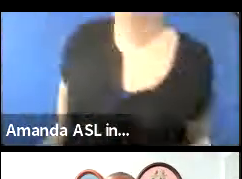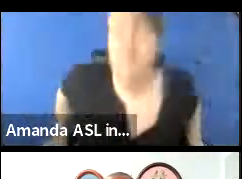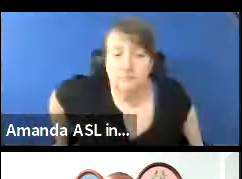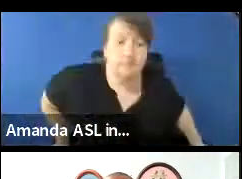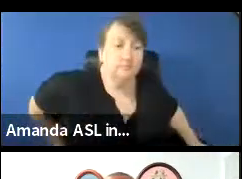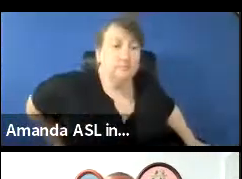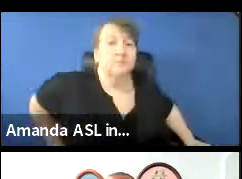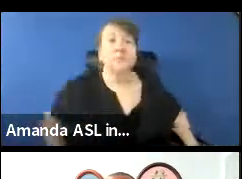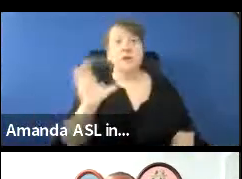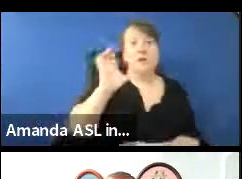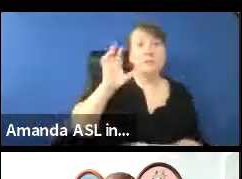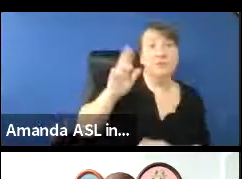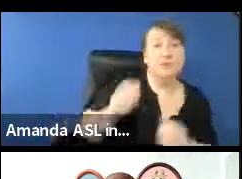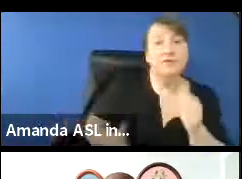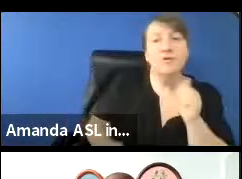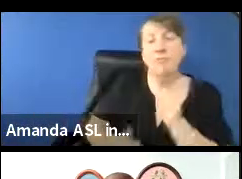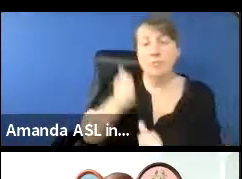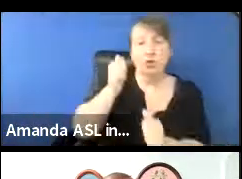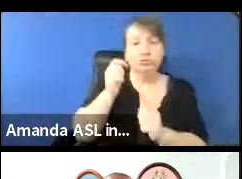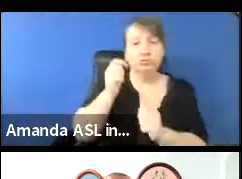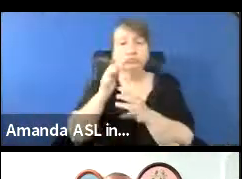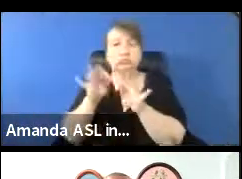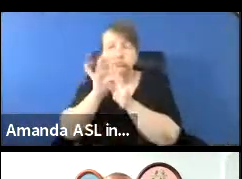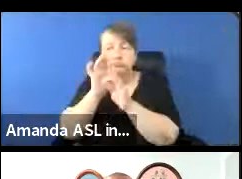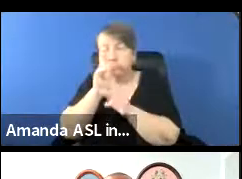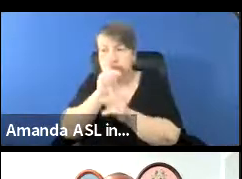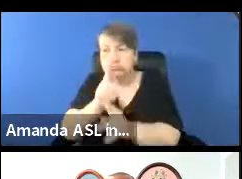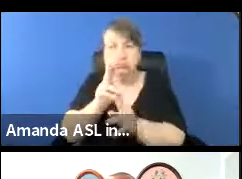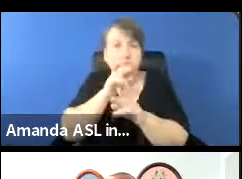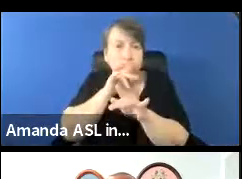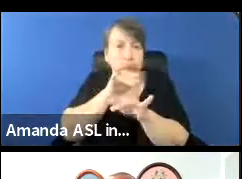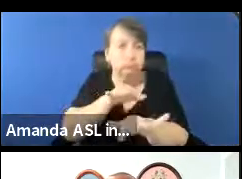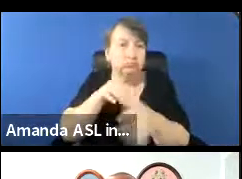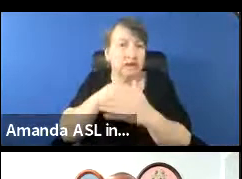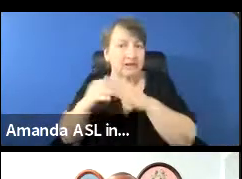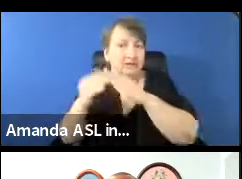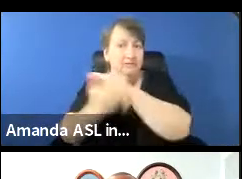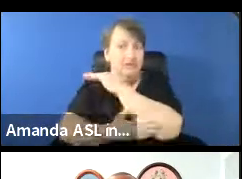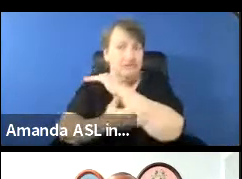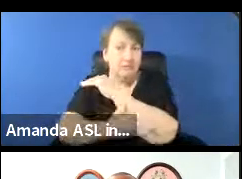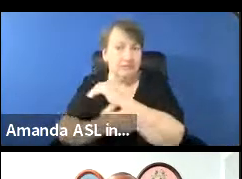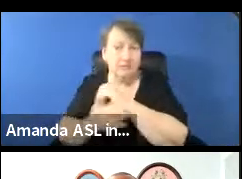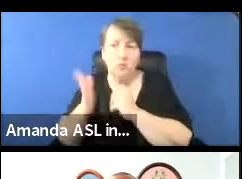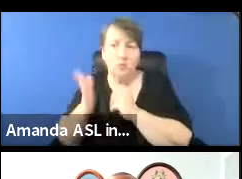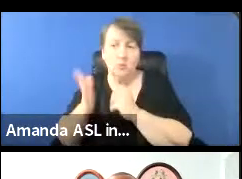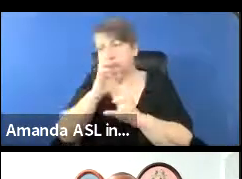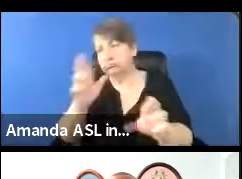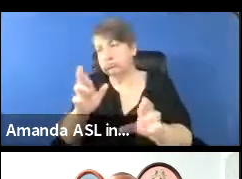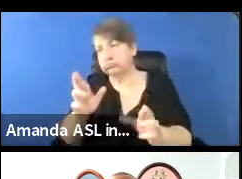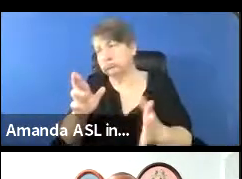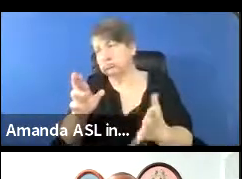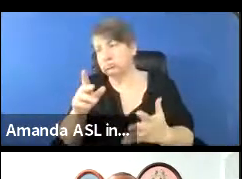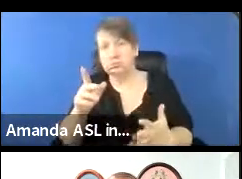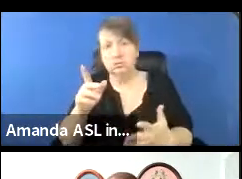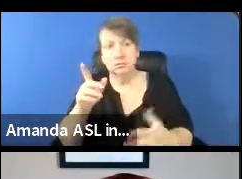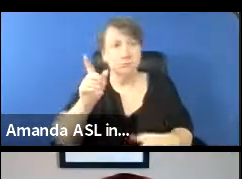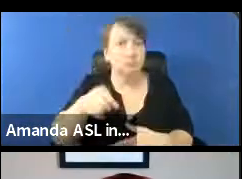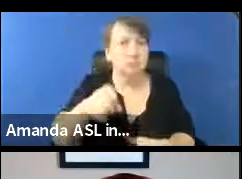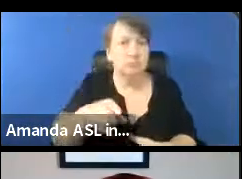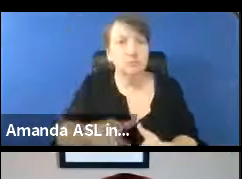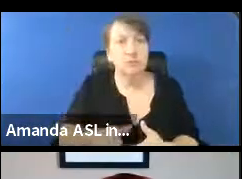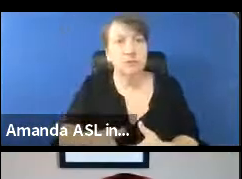we will treat it with the respect that it is due. We will not